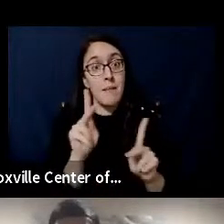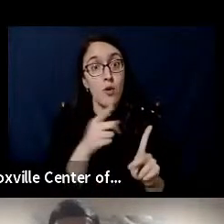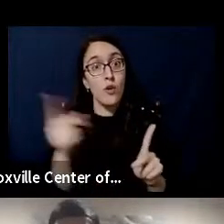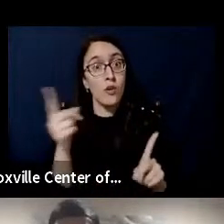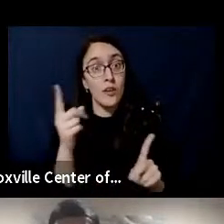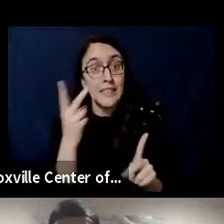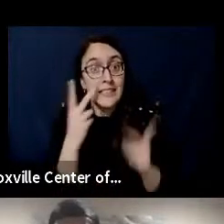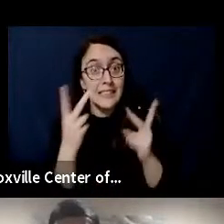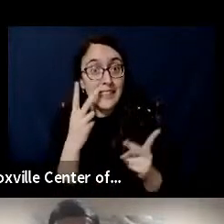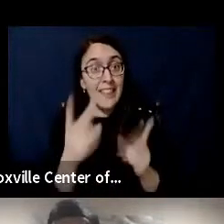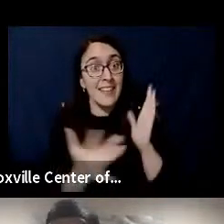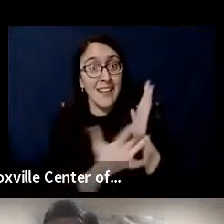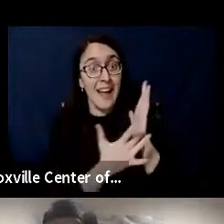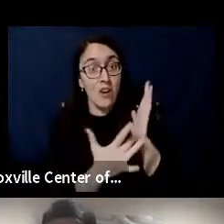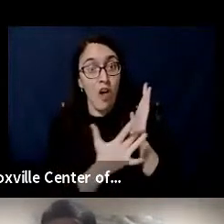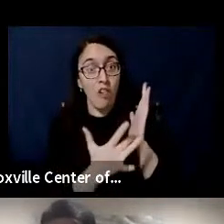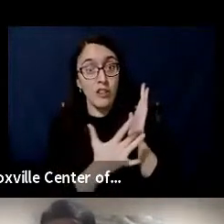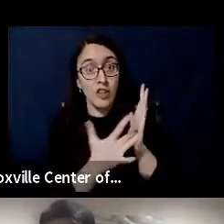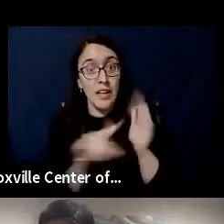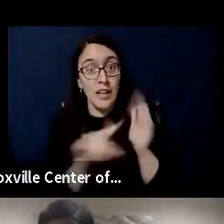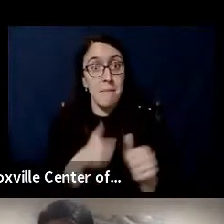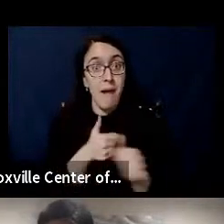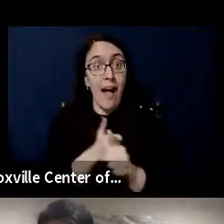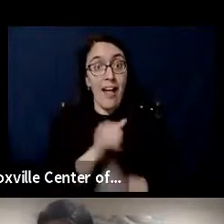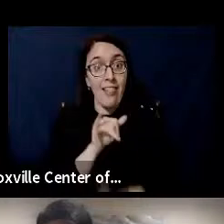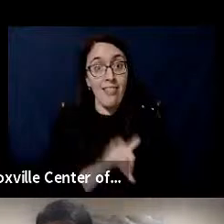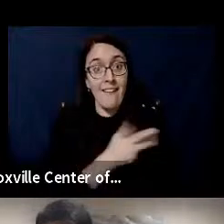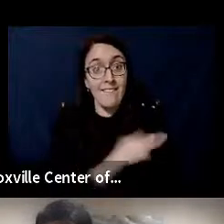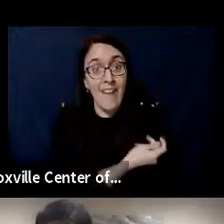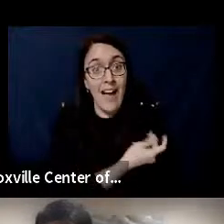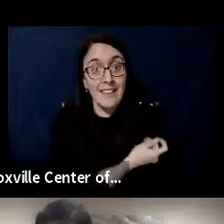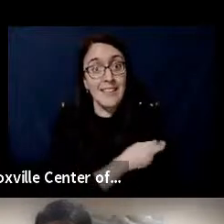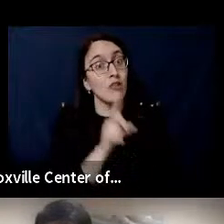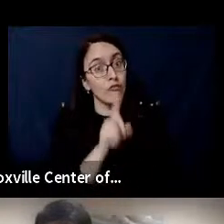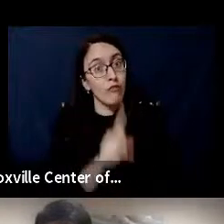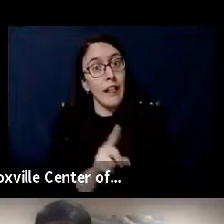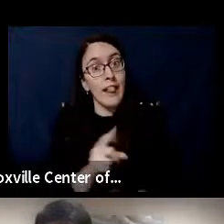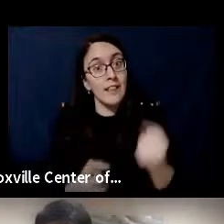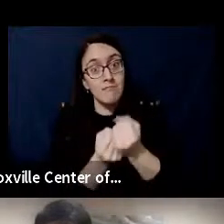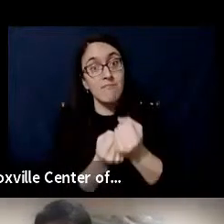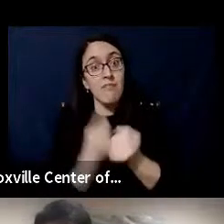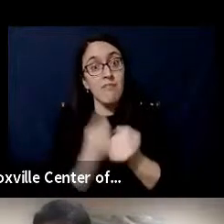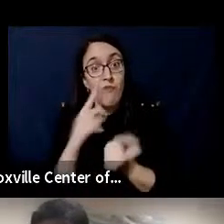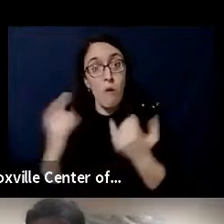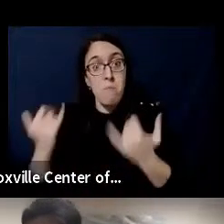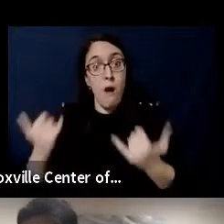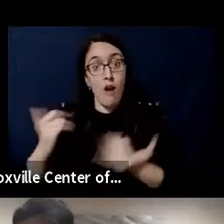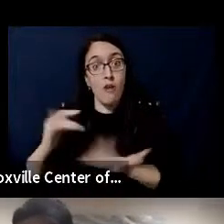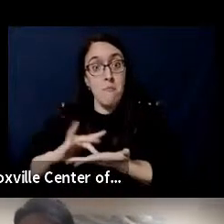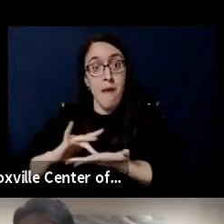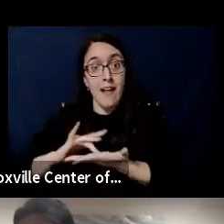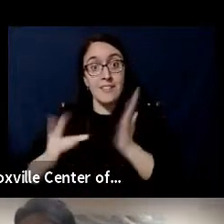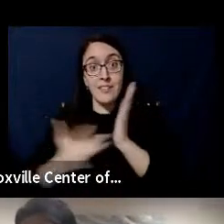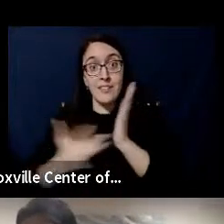is fascinating. And it really is a testament to modern medicine and technology.